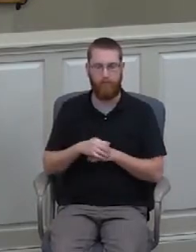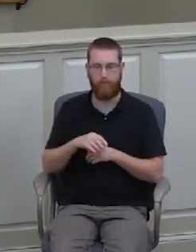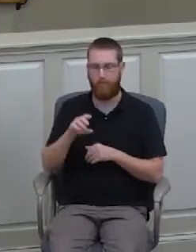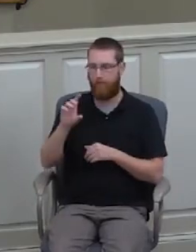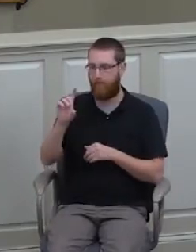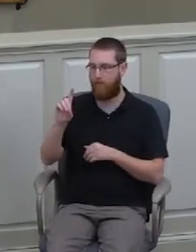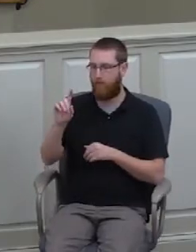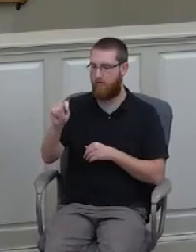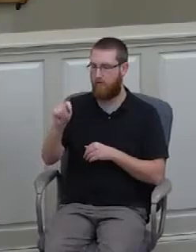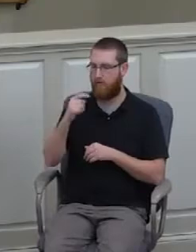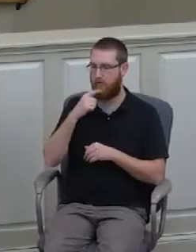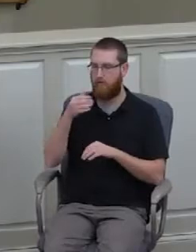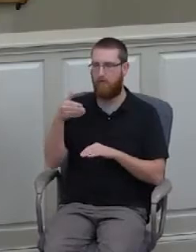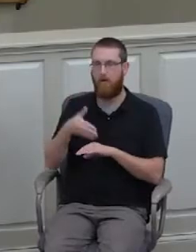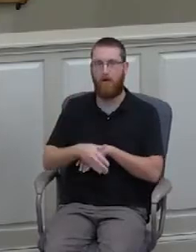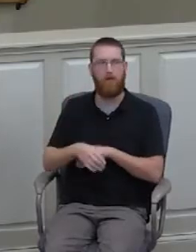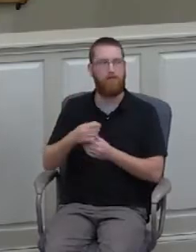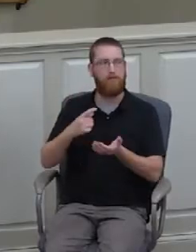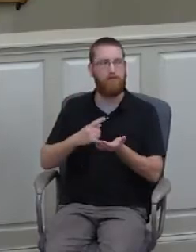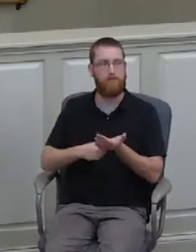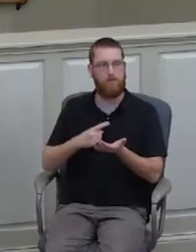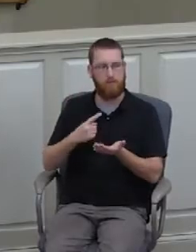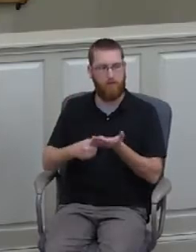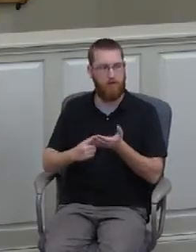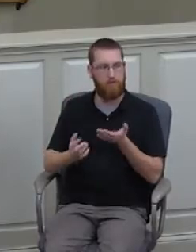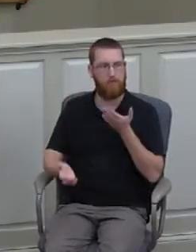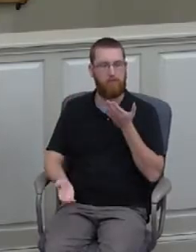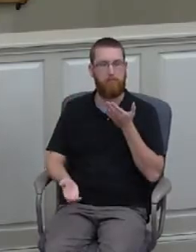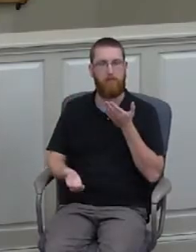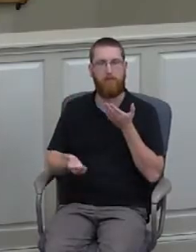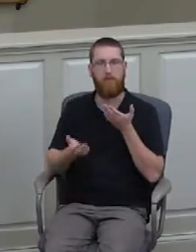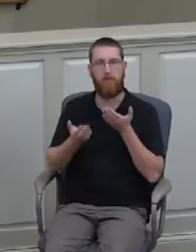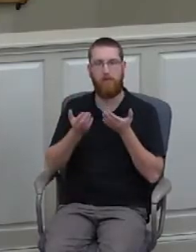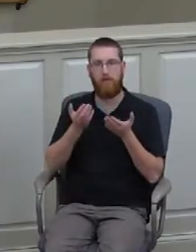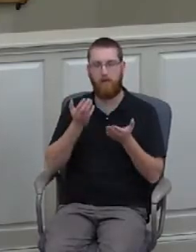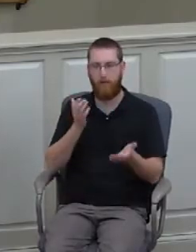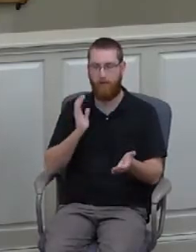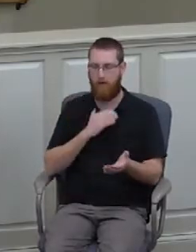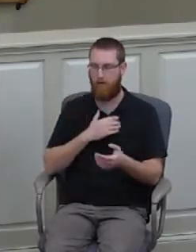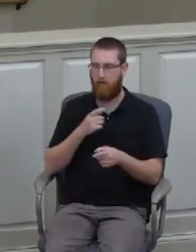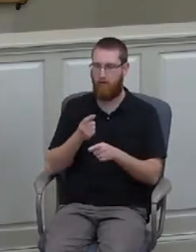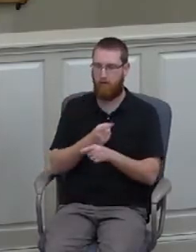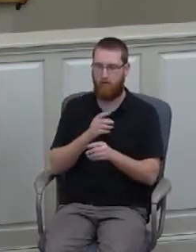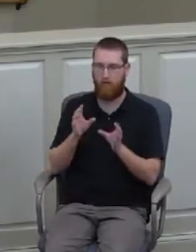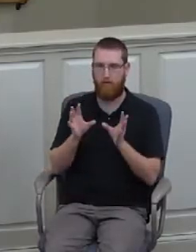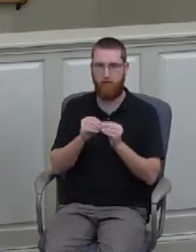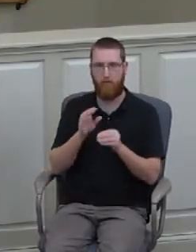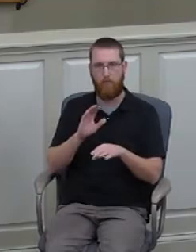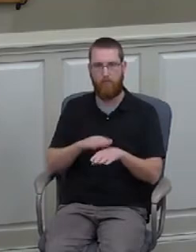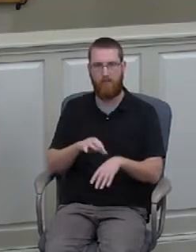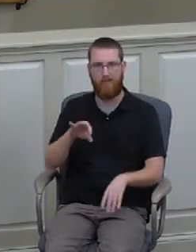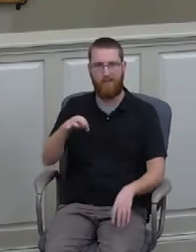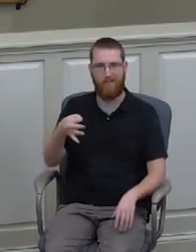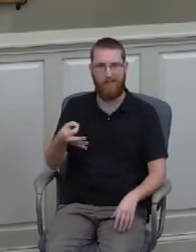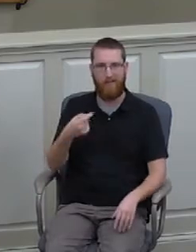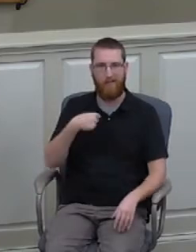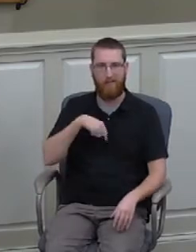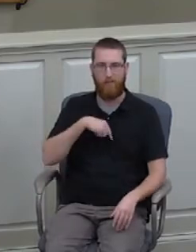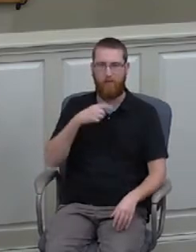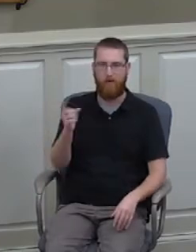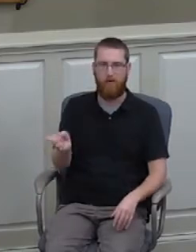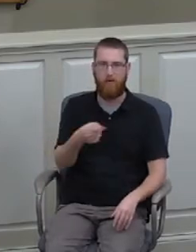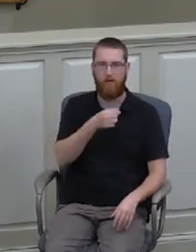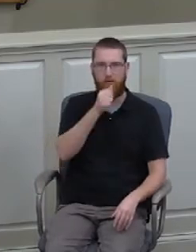had discussion and probably in our regular meeting on the 9th, we would go into executive